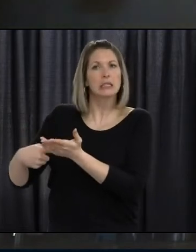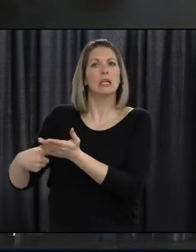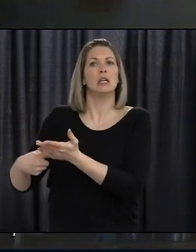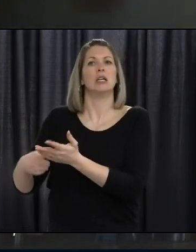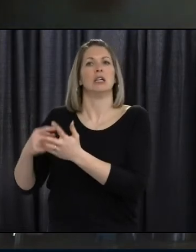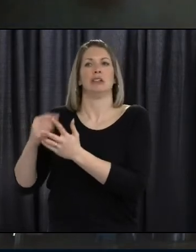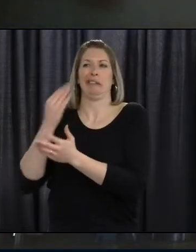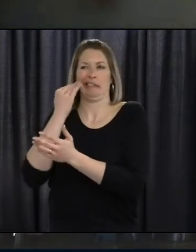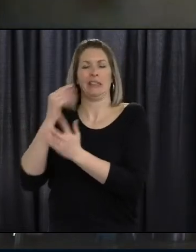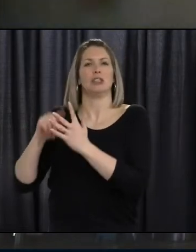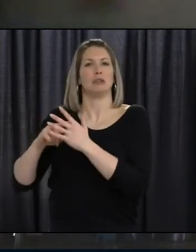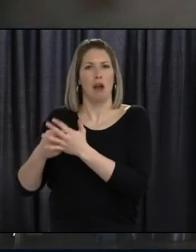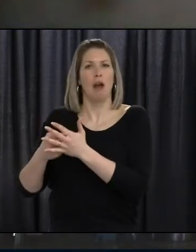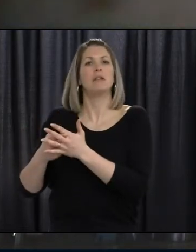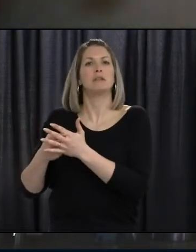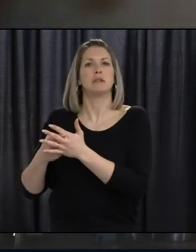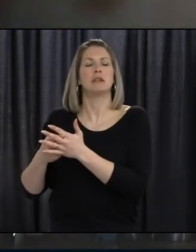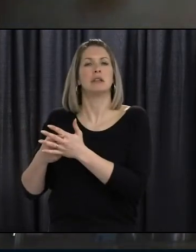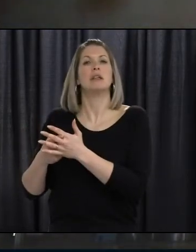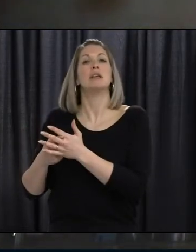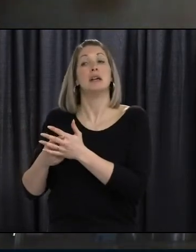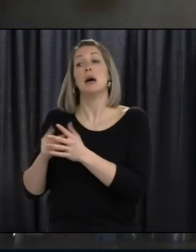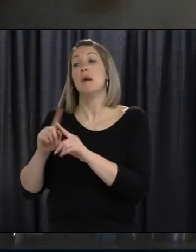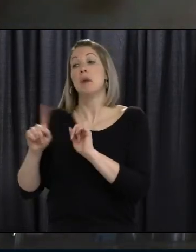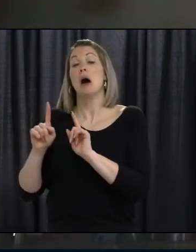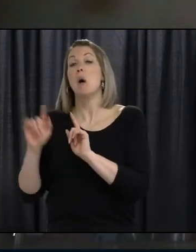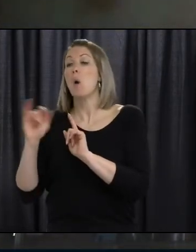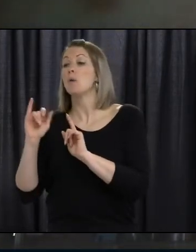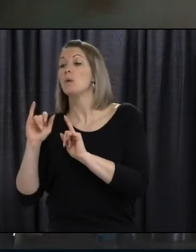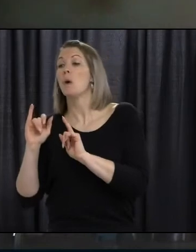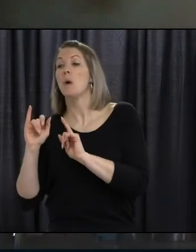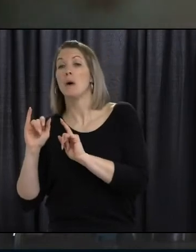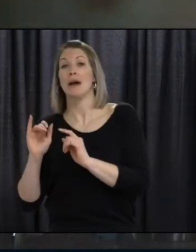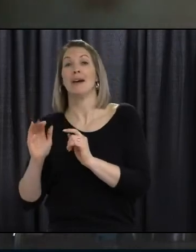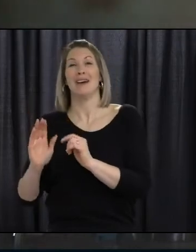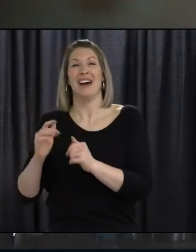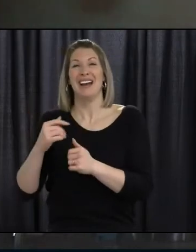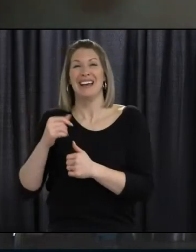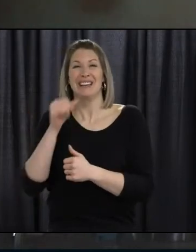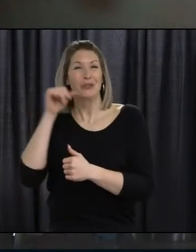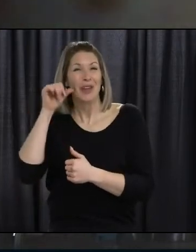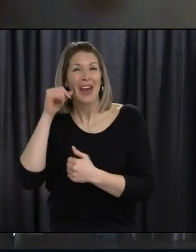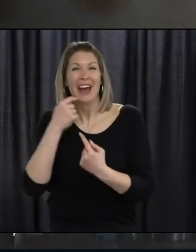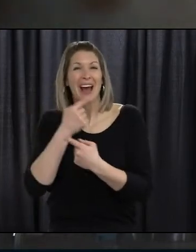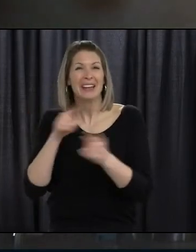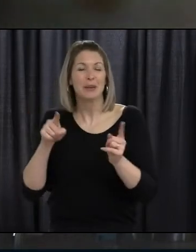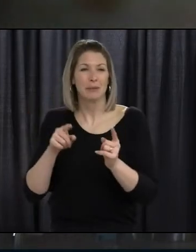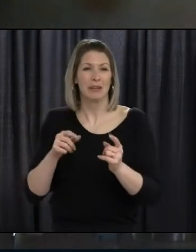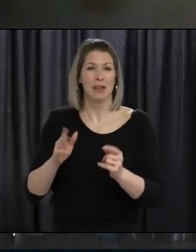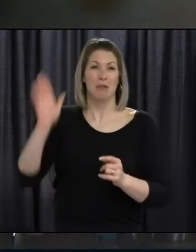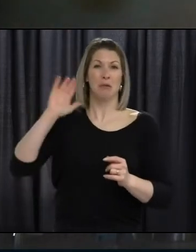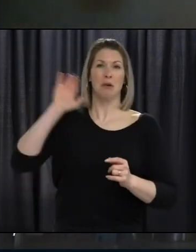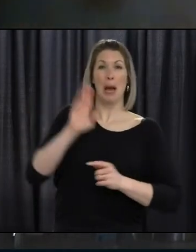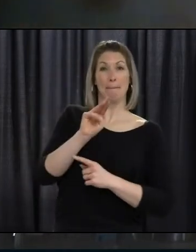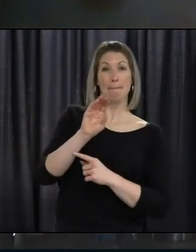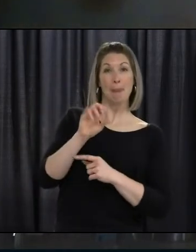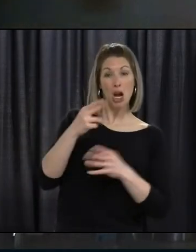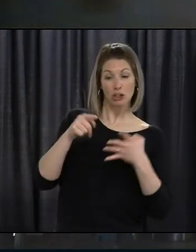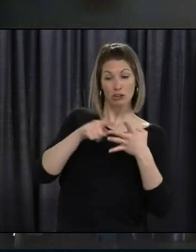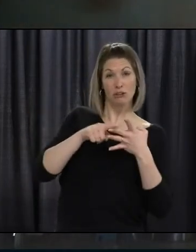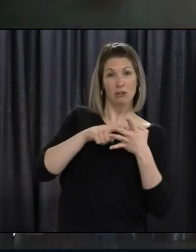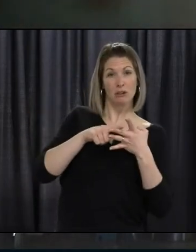from, as I said before in other contexts, what wasn't urgent on the 6th of March may well be now, and that's a clinical